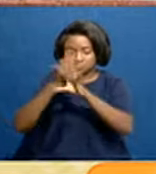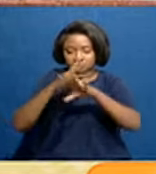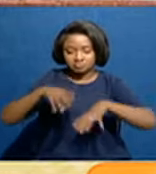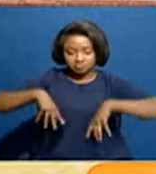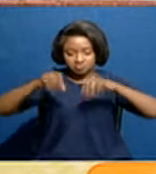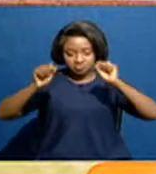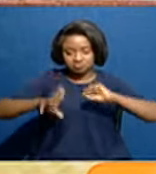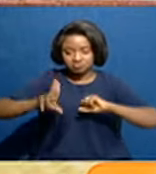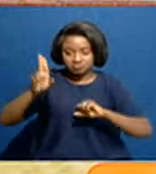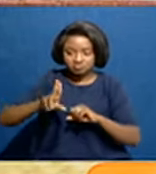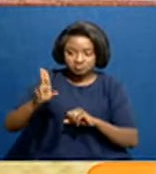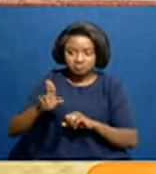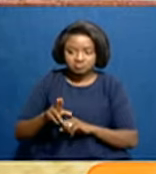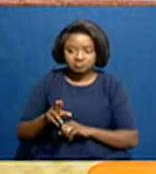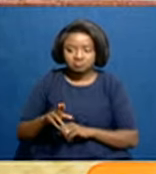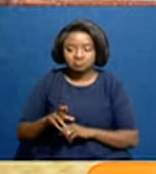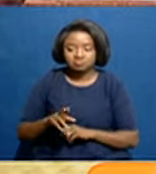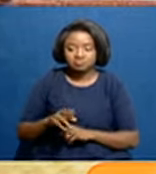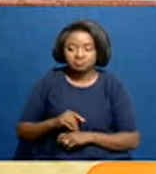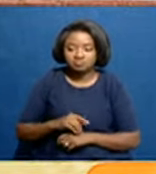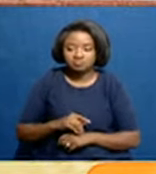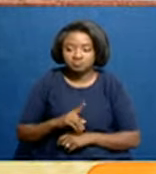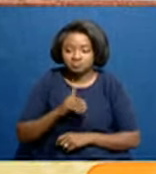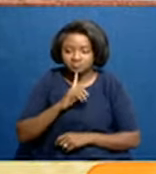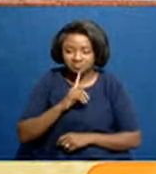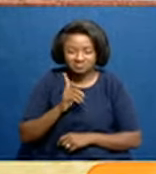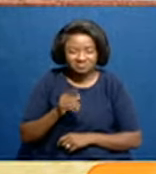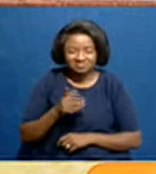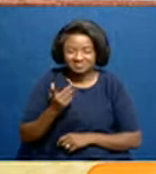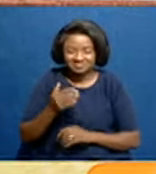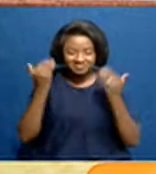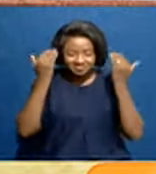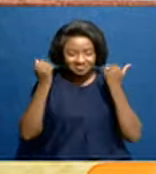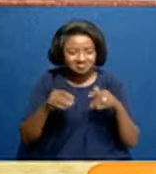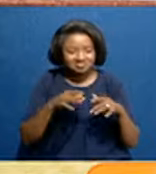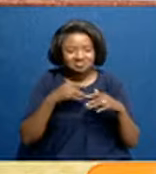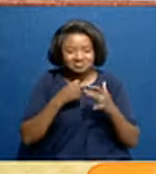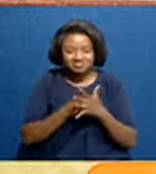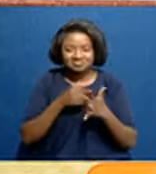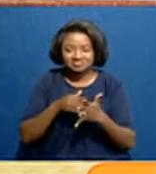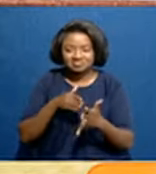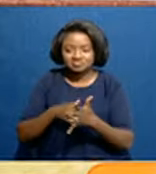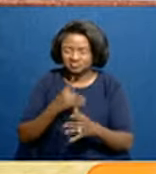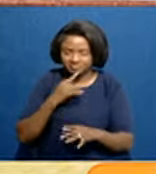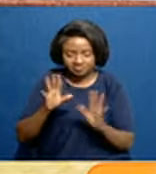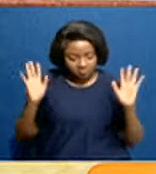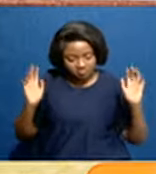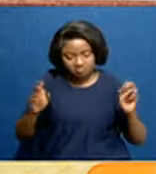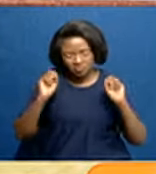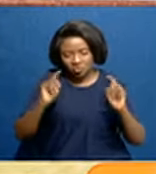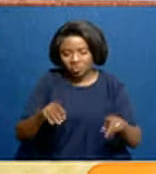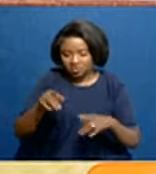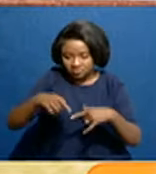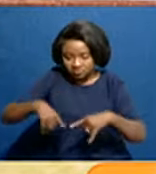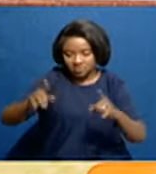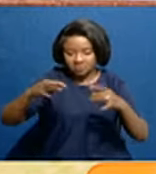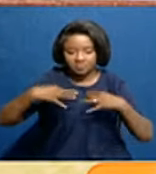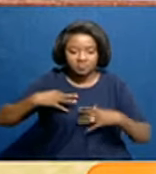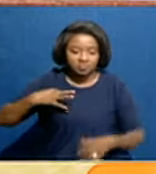Uhuru Kenyatta, then saw the frustration in court and then said, make this thing voluntary. Okay,